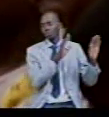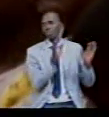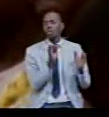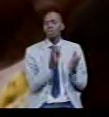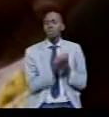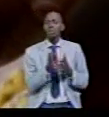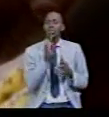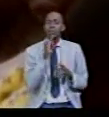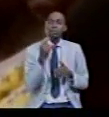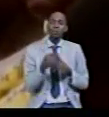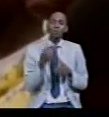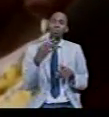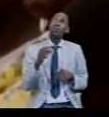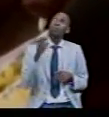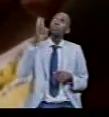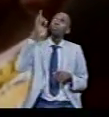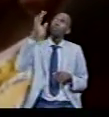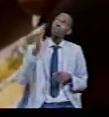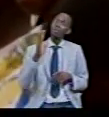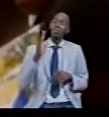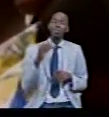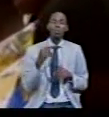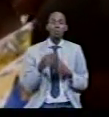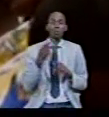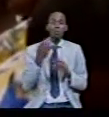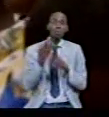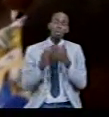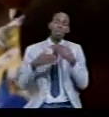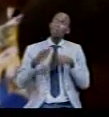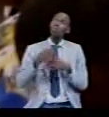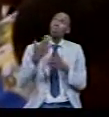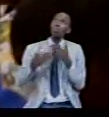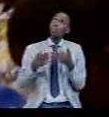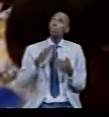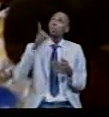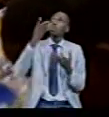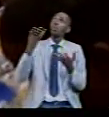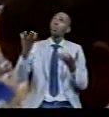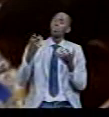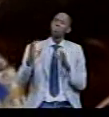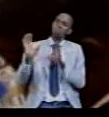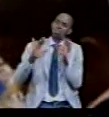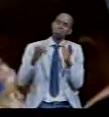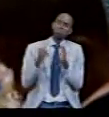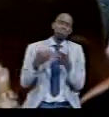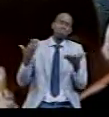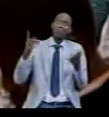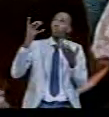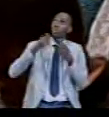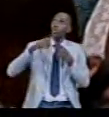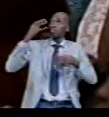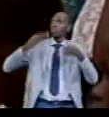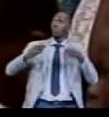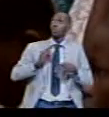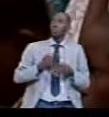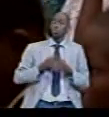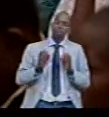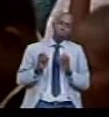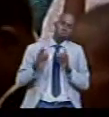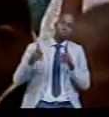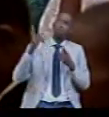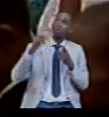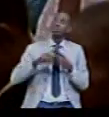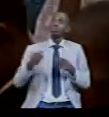heaven. And God is God. And whatever God wants to do, let him. He wants to judge us. He wants to throw us away.